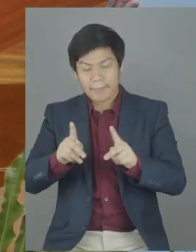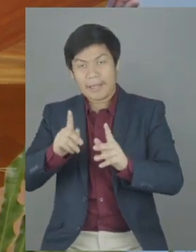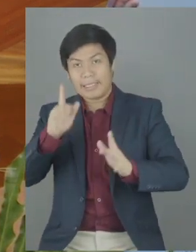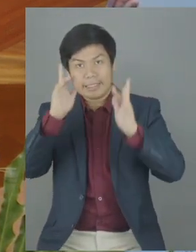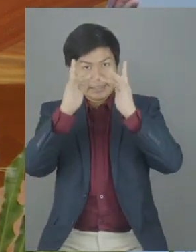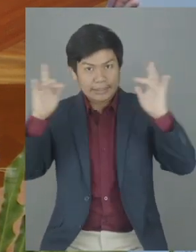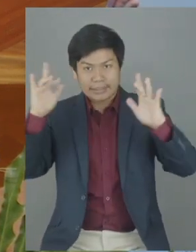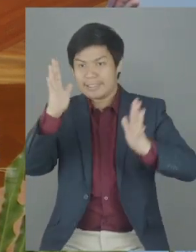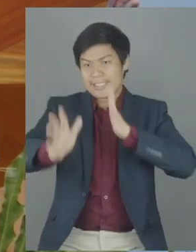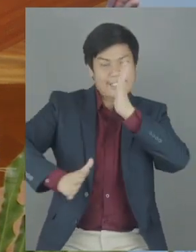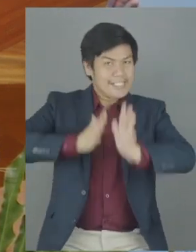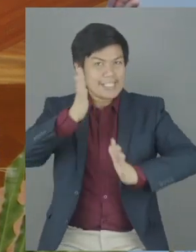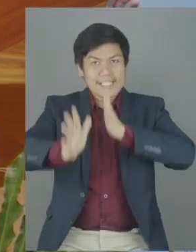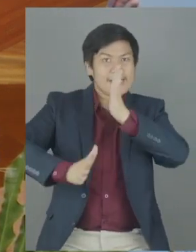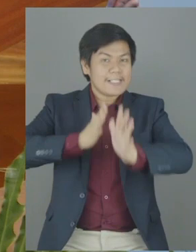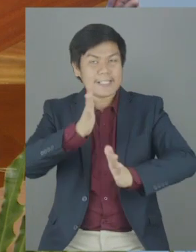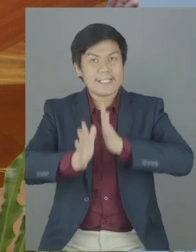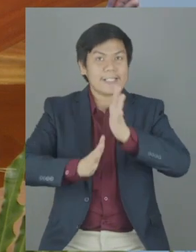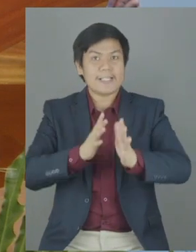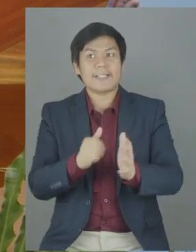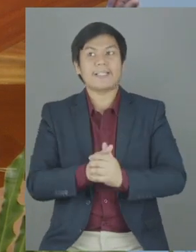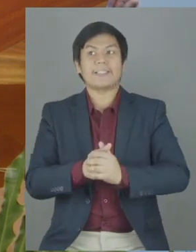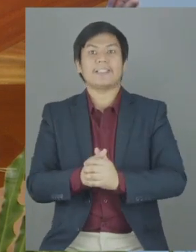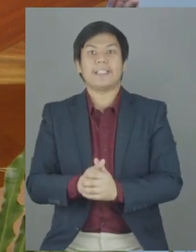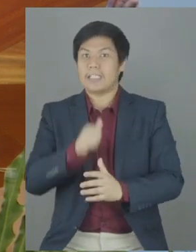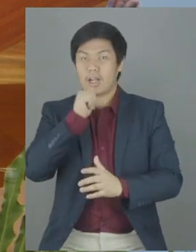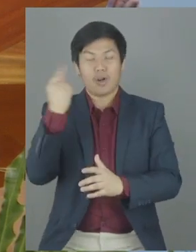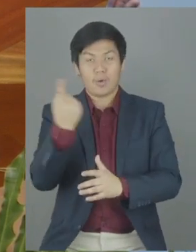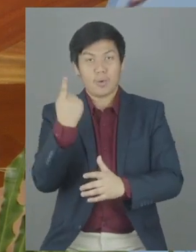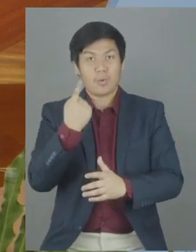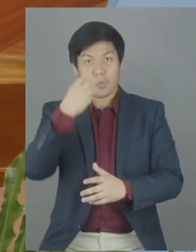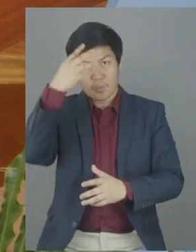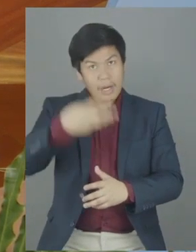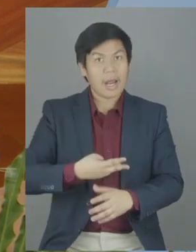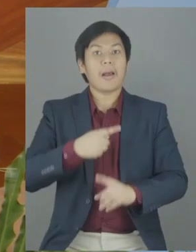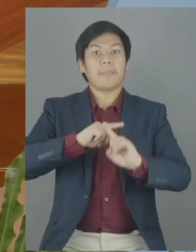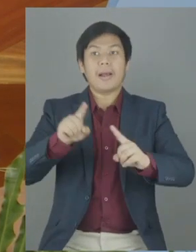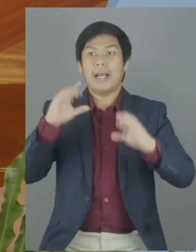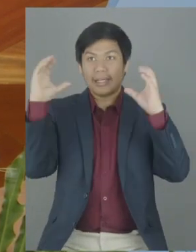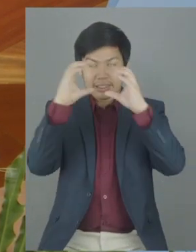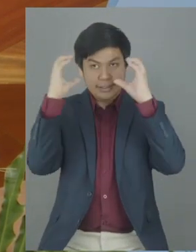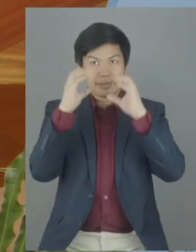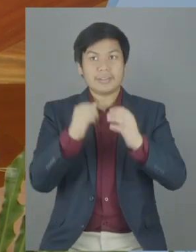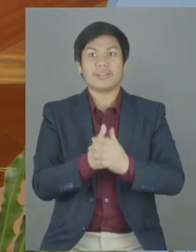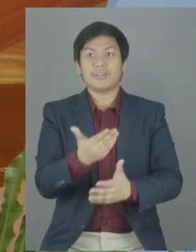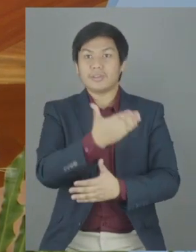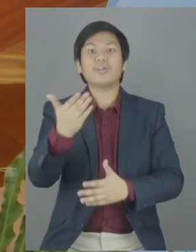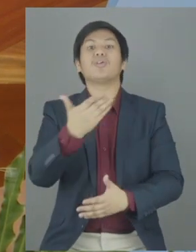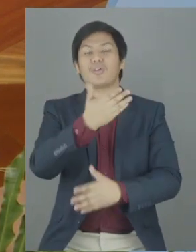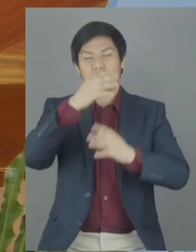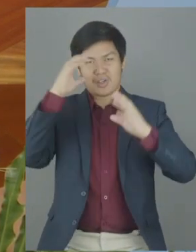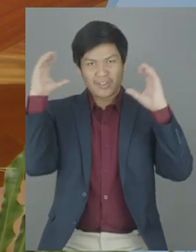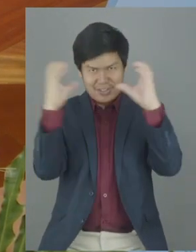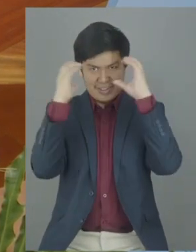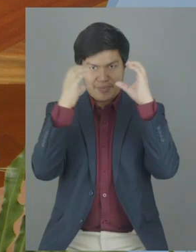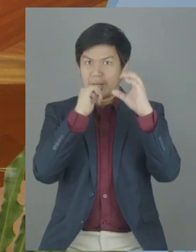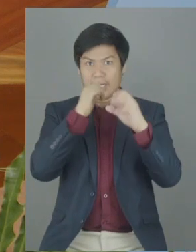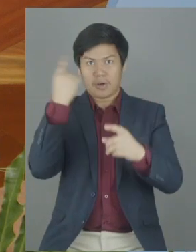son, the sinner, he wasn't just welcomed home. He was celebrated. You're not just welcome, you're celebrated.